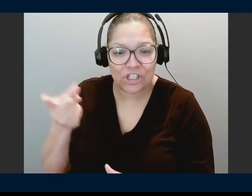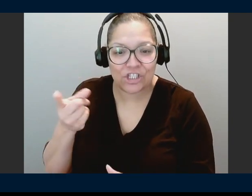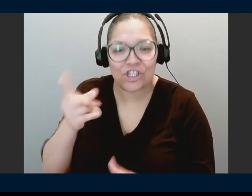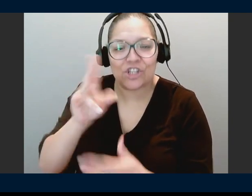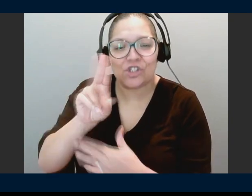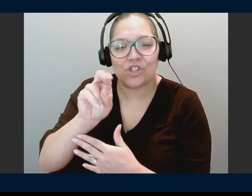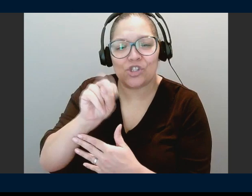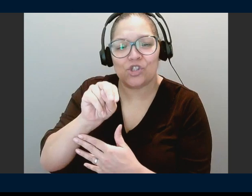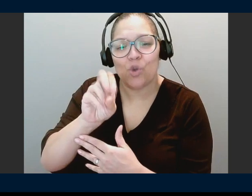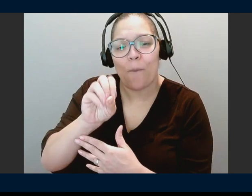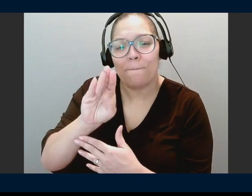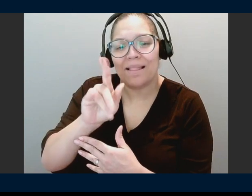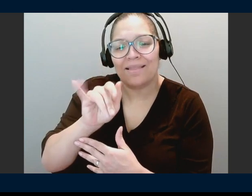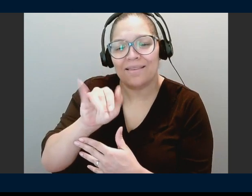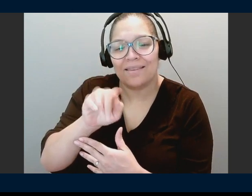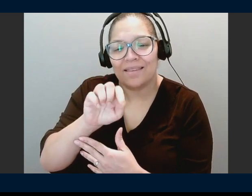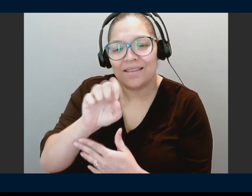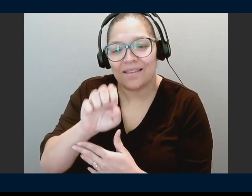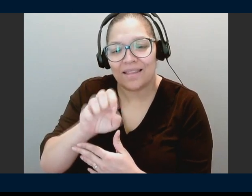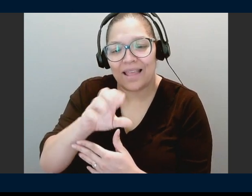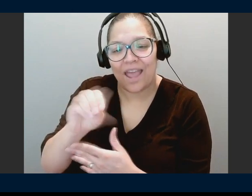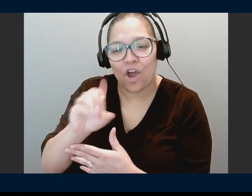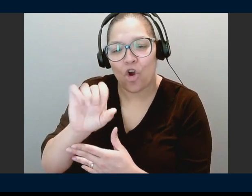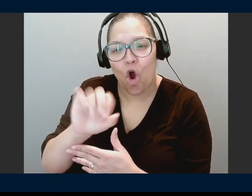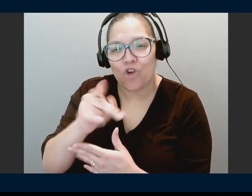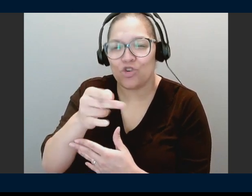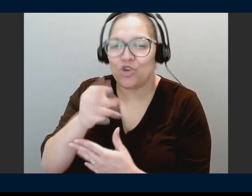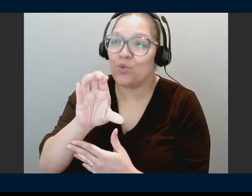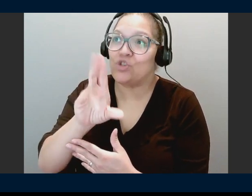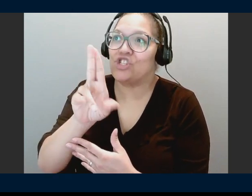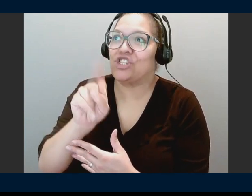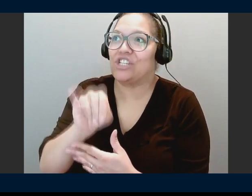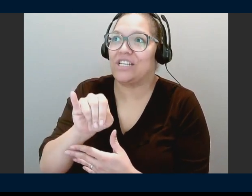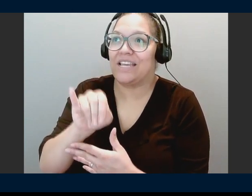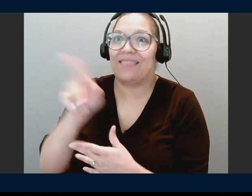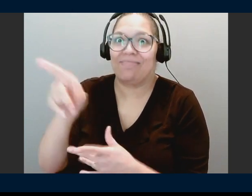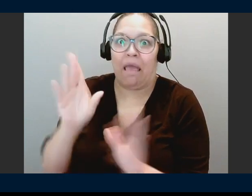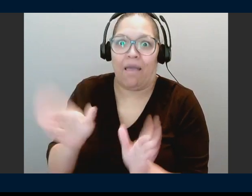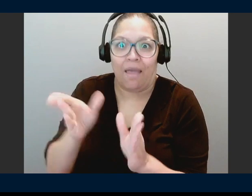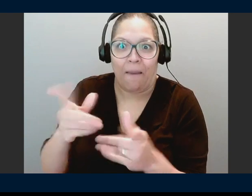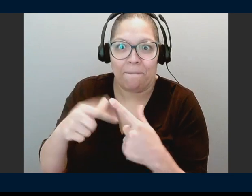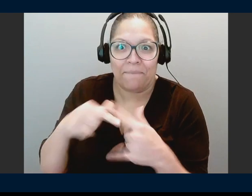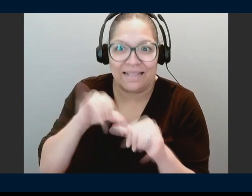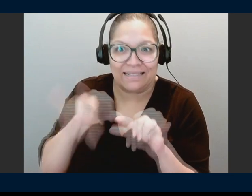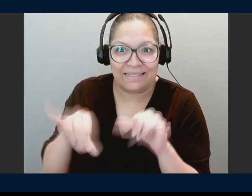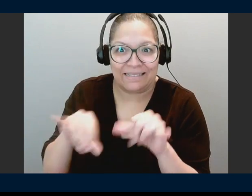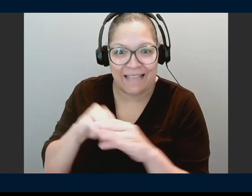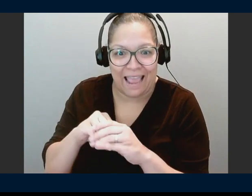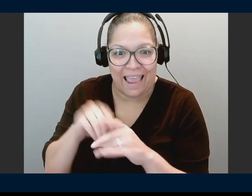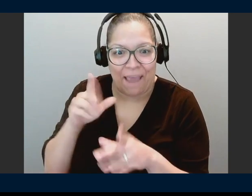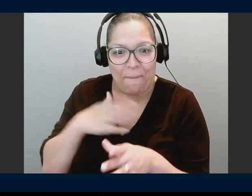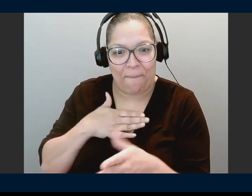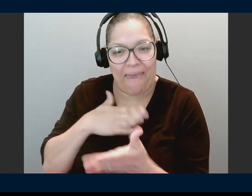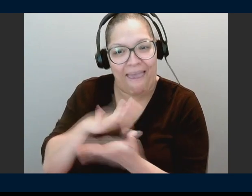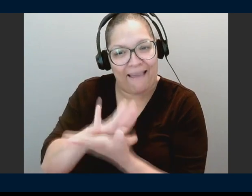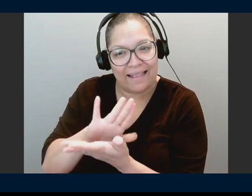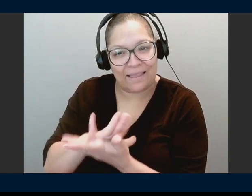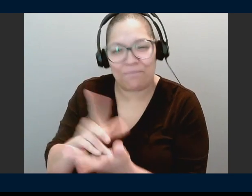helped me stay in academia, so I just want to shout them out real quick. They're here. My question is for, shout them out.